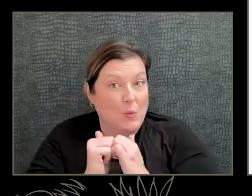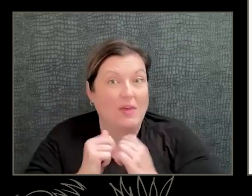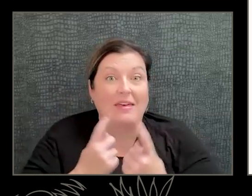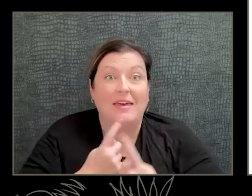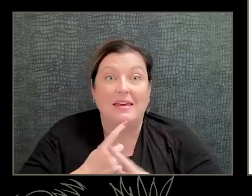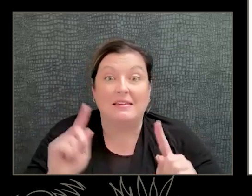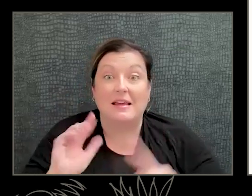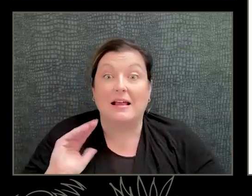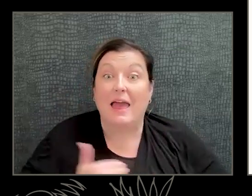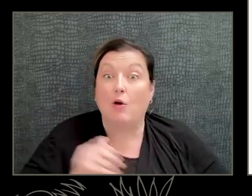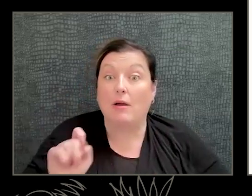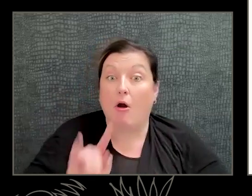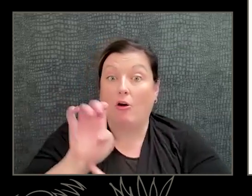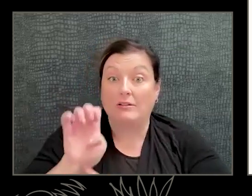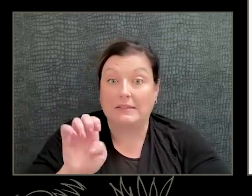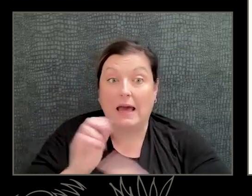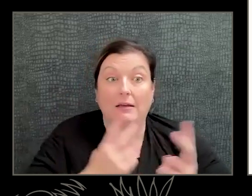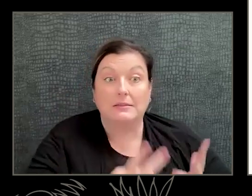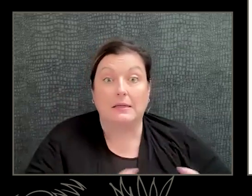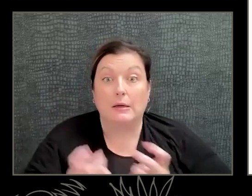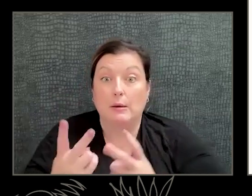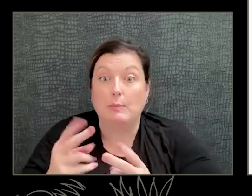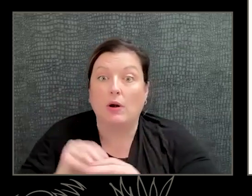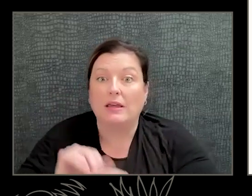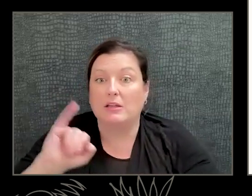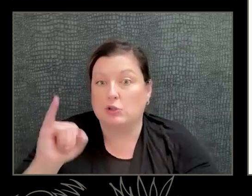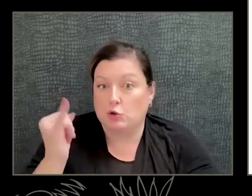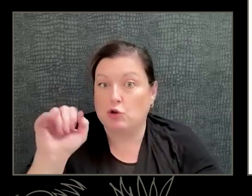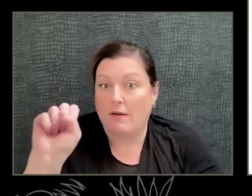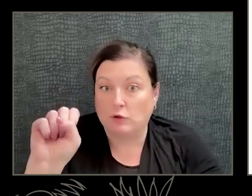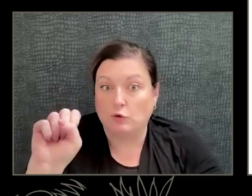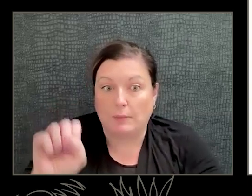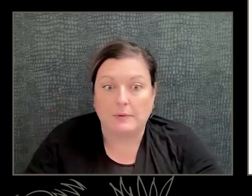declaring our styles and importing them into our JavaScript.